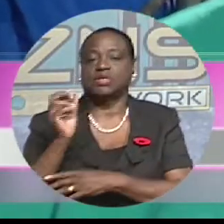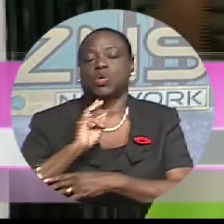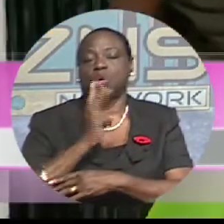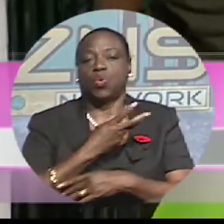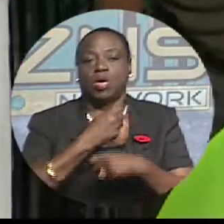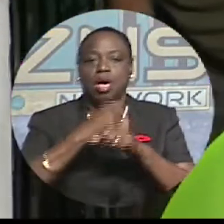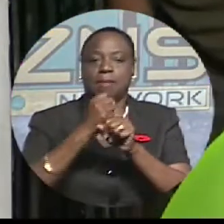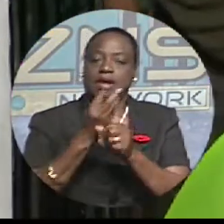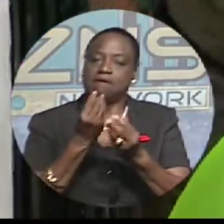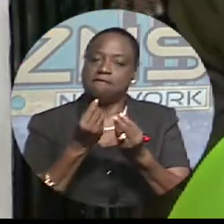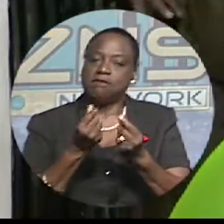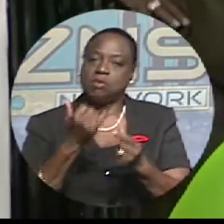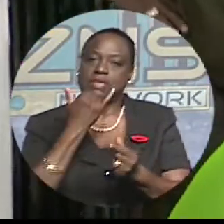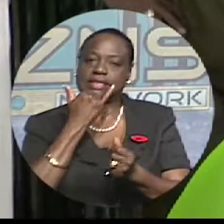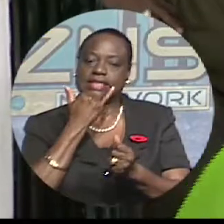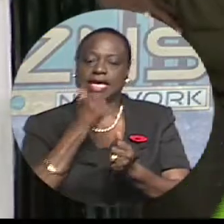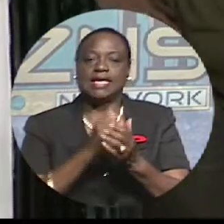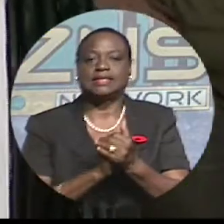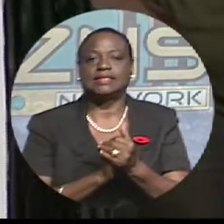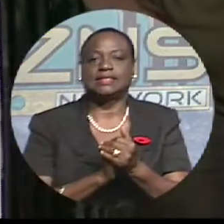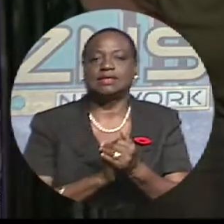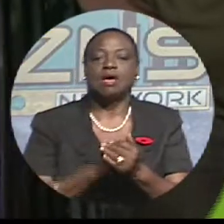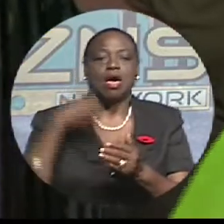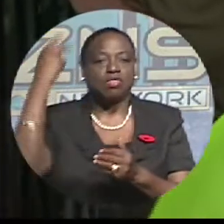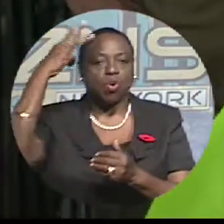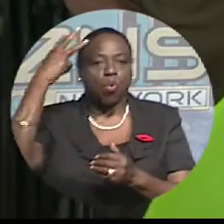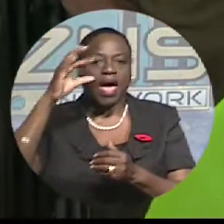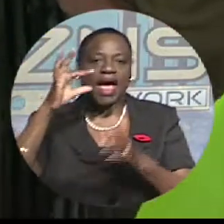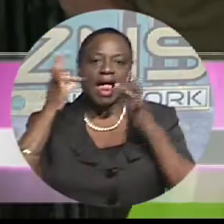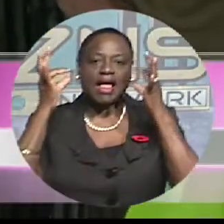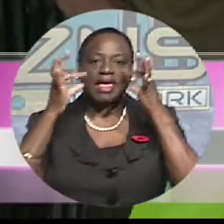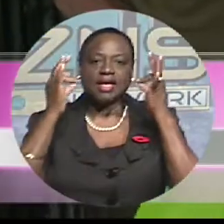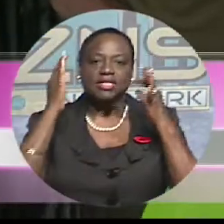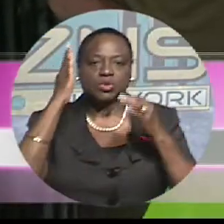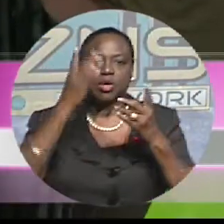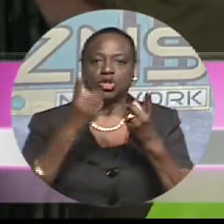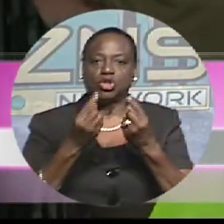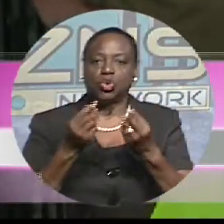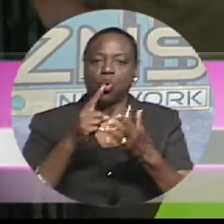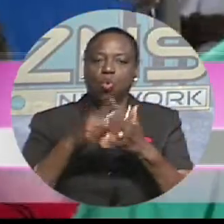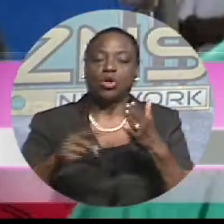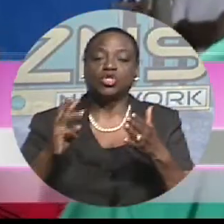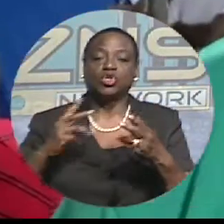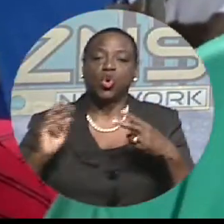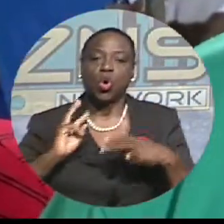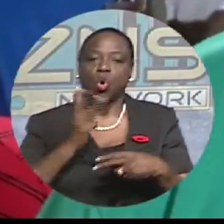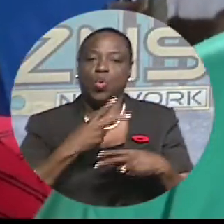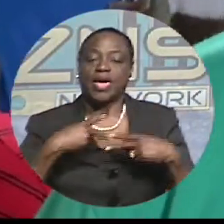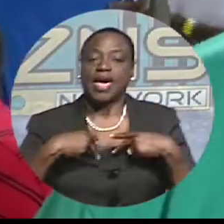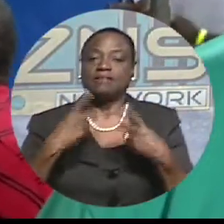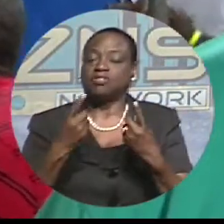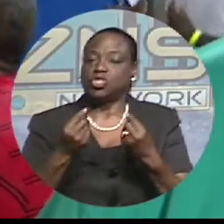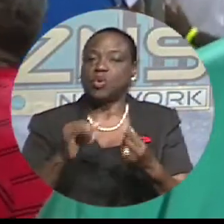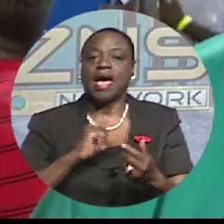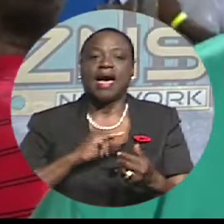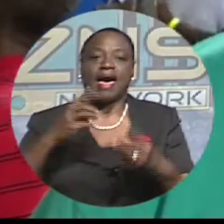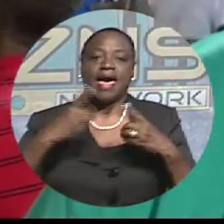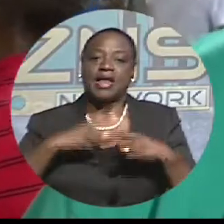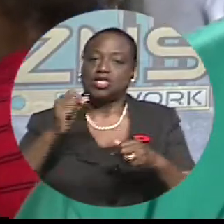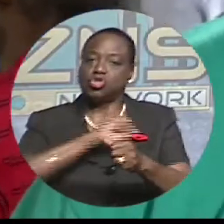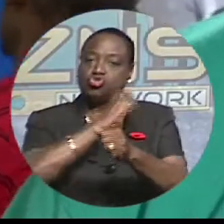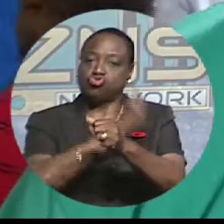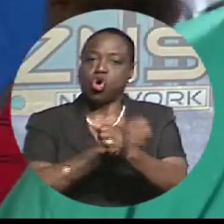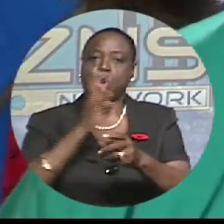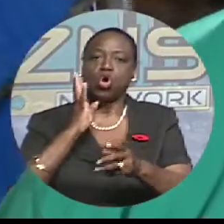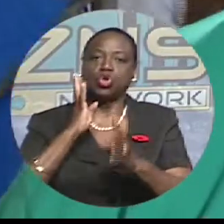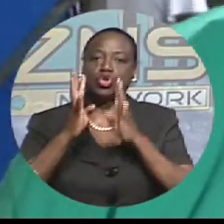That's it. The Wildcats are going to do what they have to do, and I think we're going to be in the driver's seat and ready for the championship. I had a strong talk with the team, and we're ready